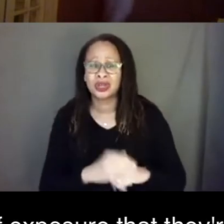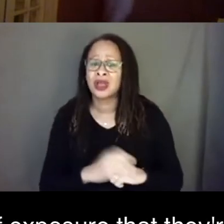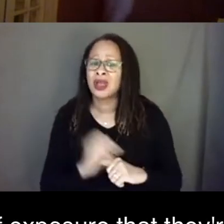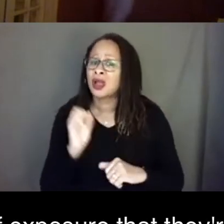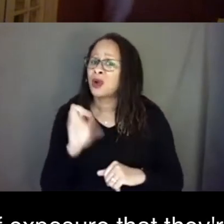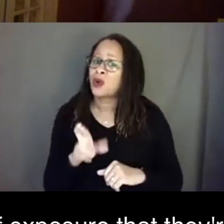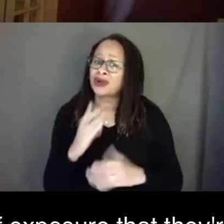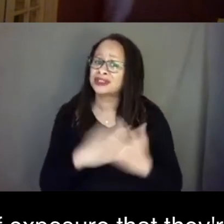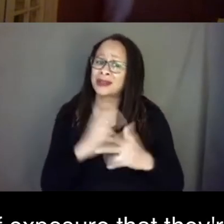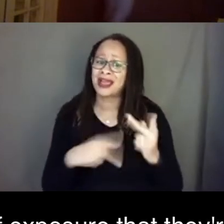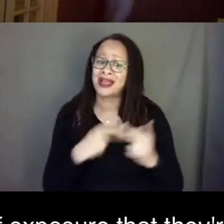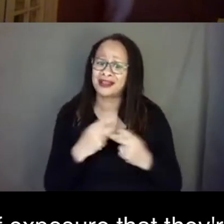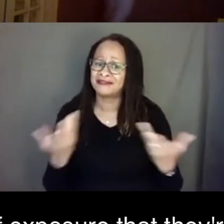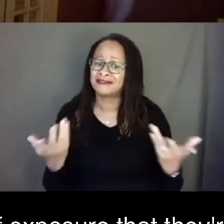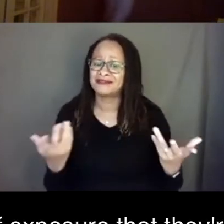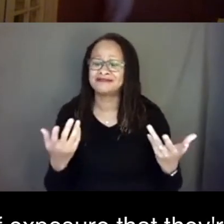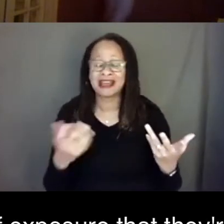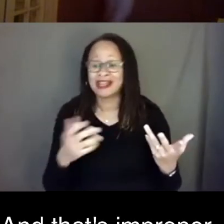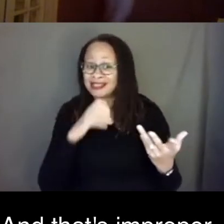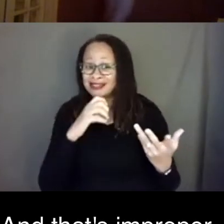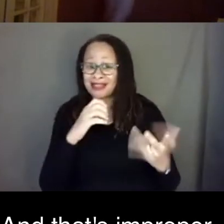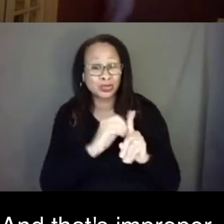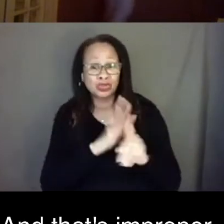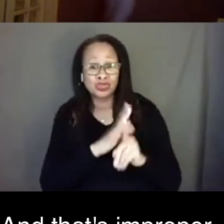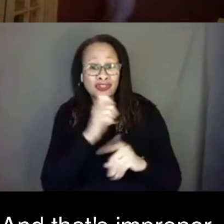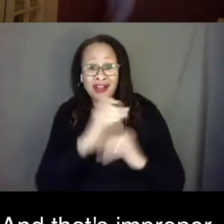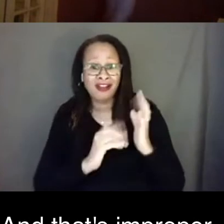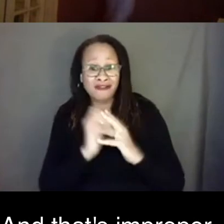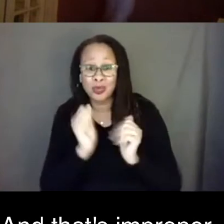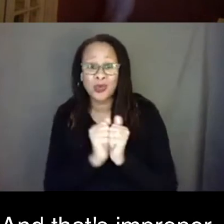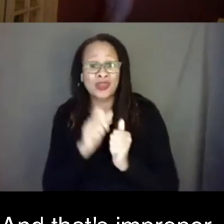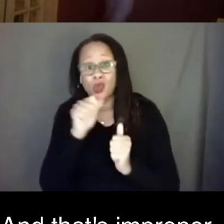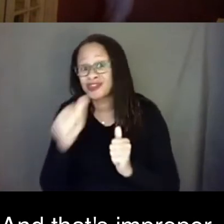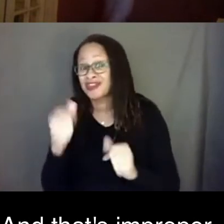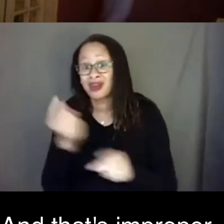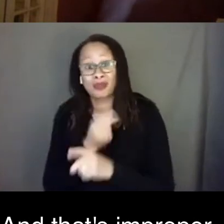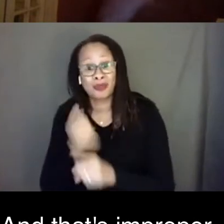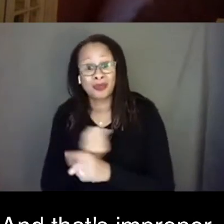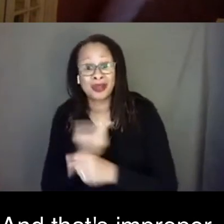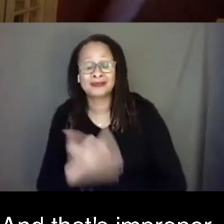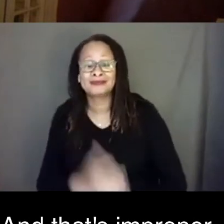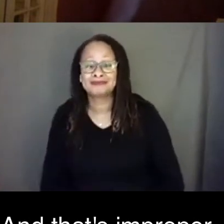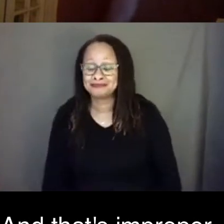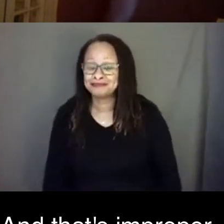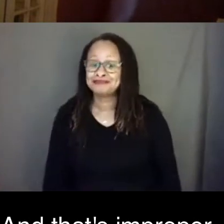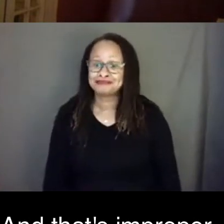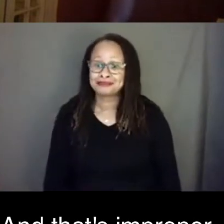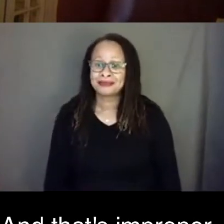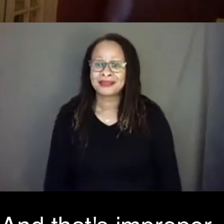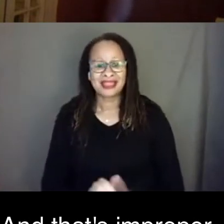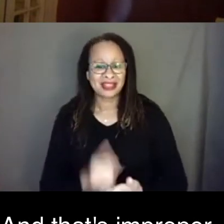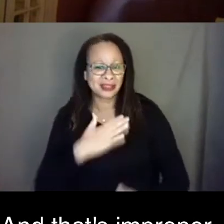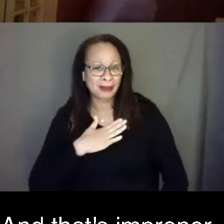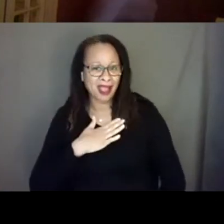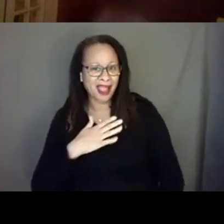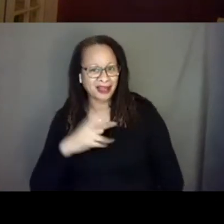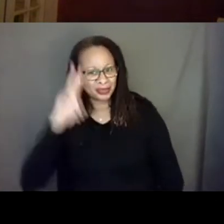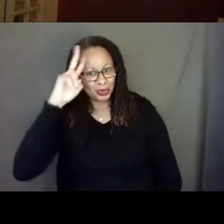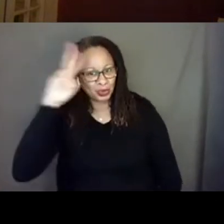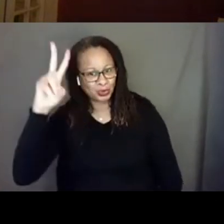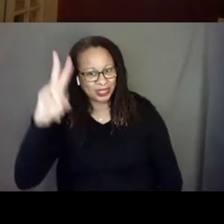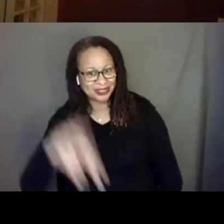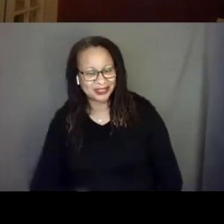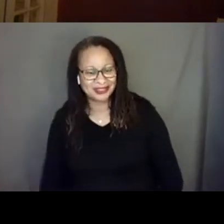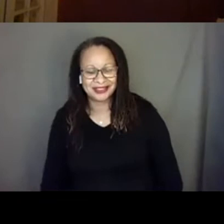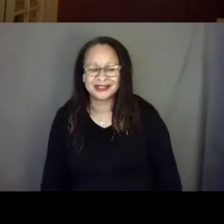of exposure that they're uncomfortable with and that's improper. So that's my two cents.